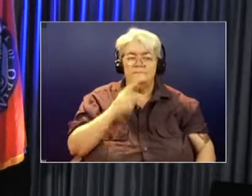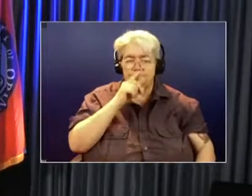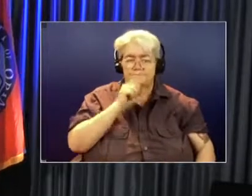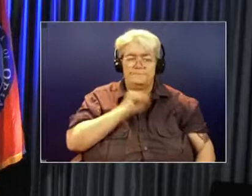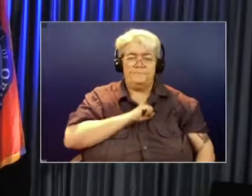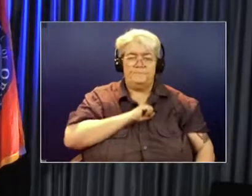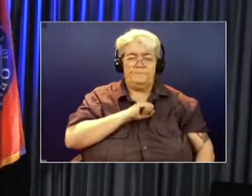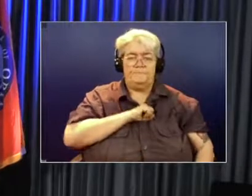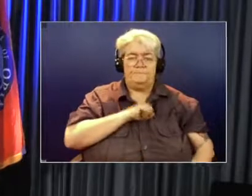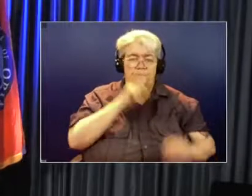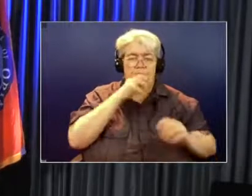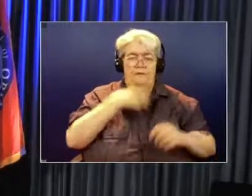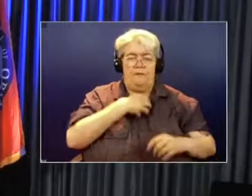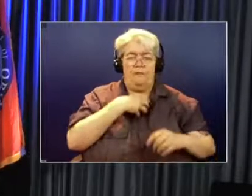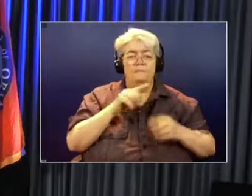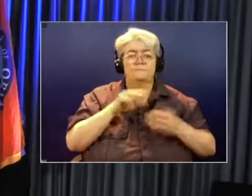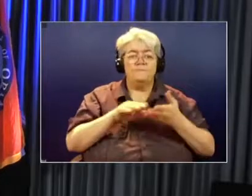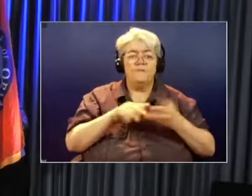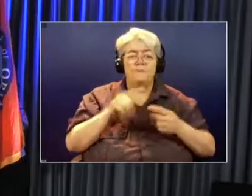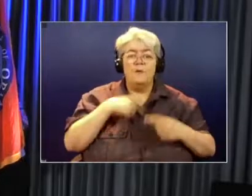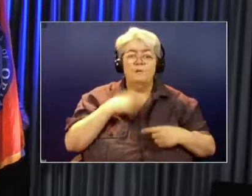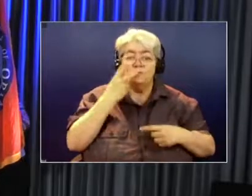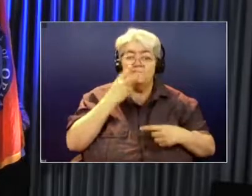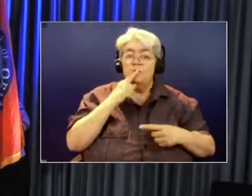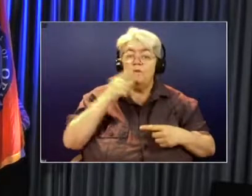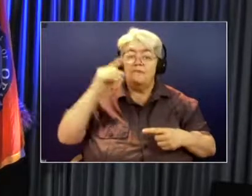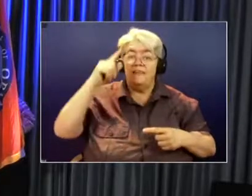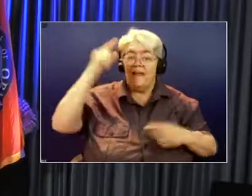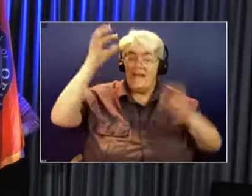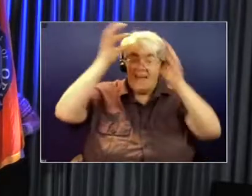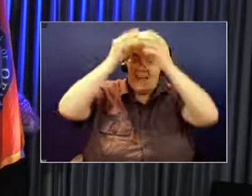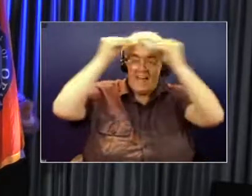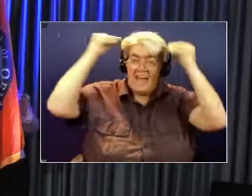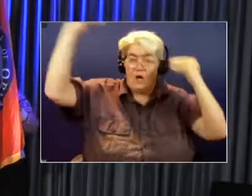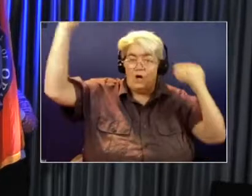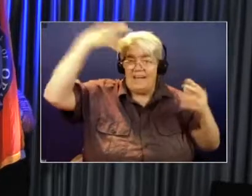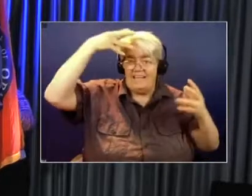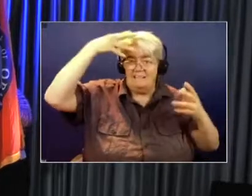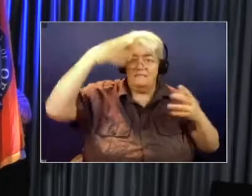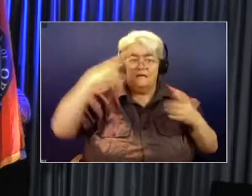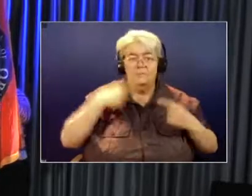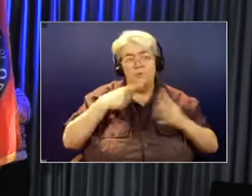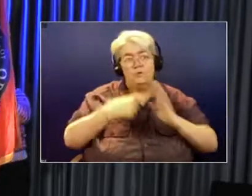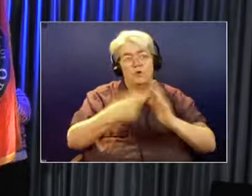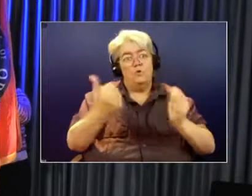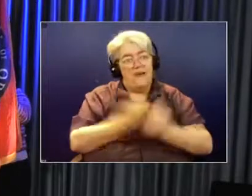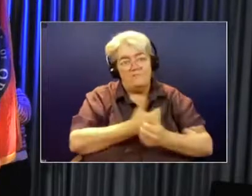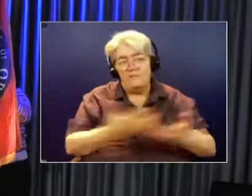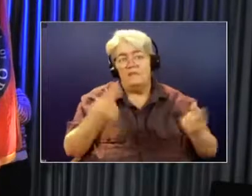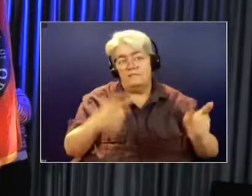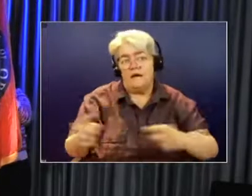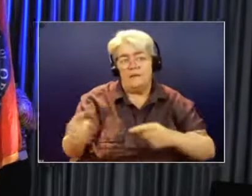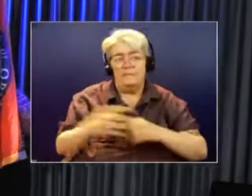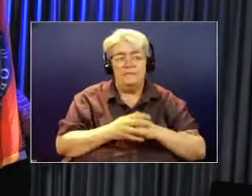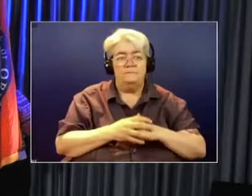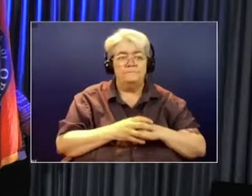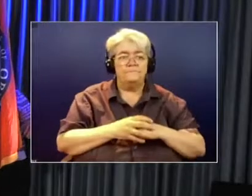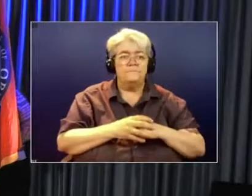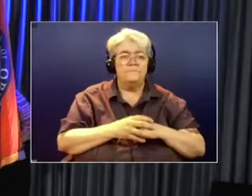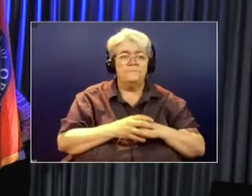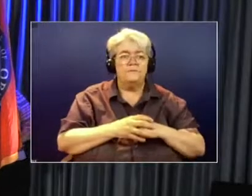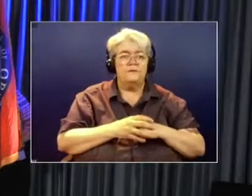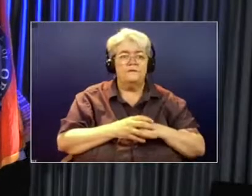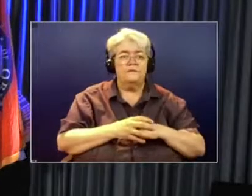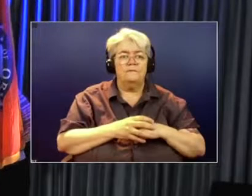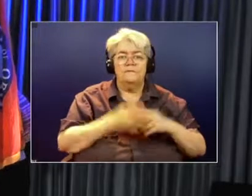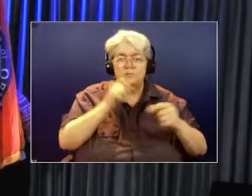excuse me, what the hair light is doing. I just want you to, again, we're showing you everything that's going on here. So, don't be